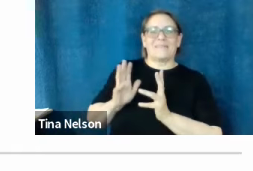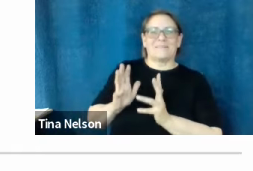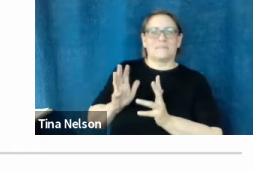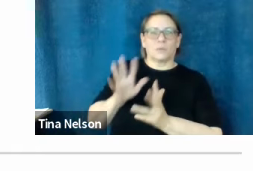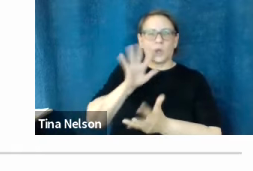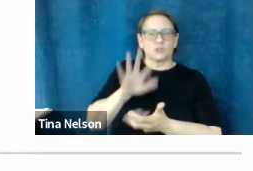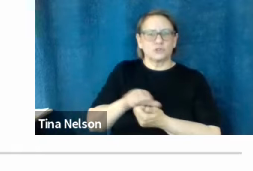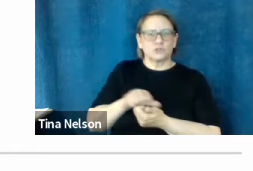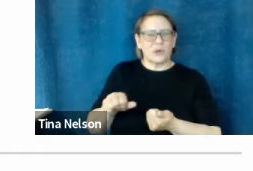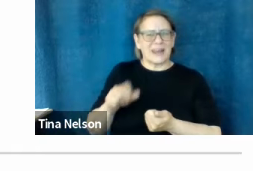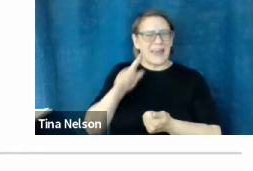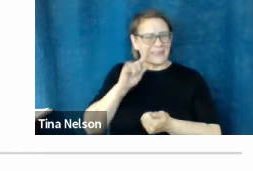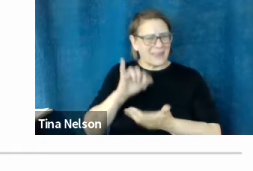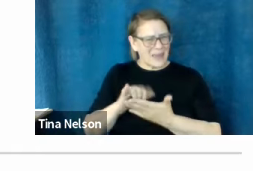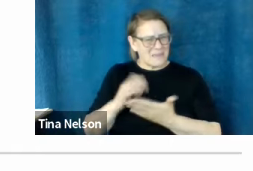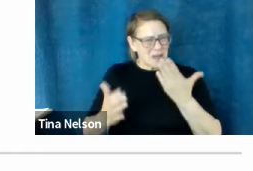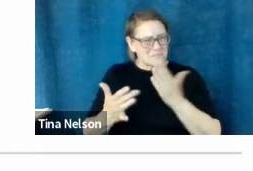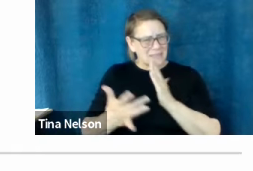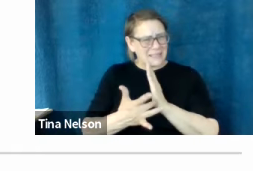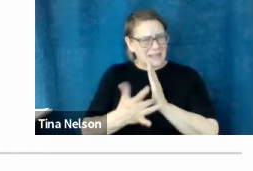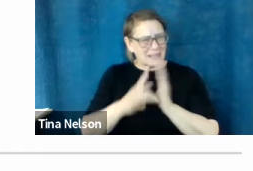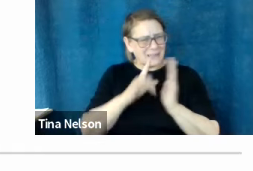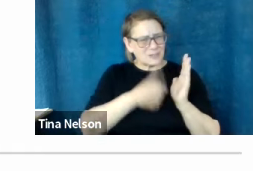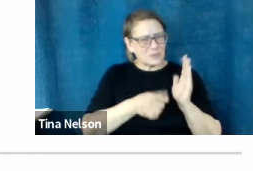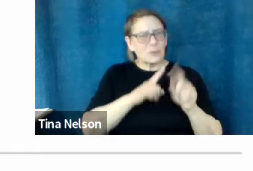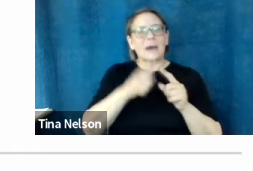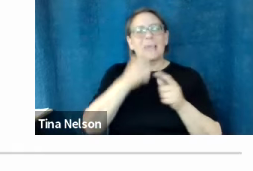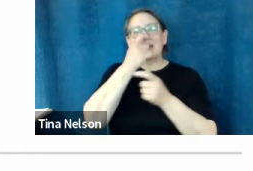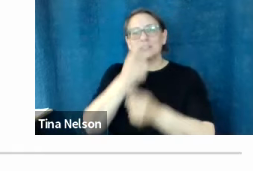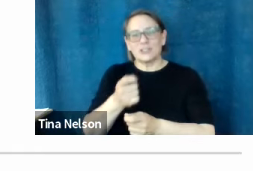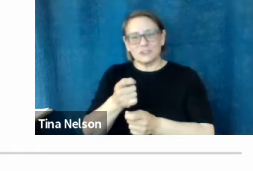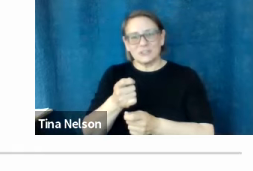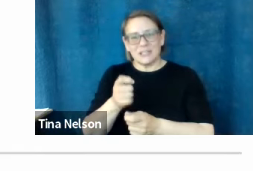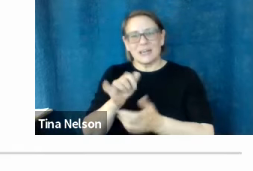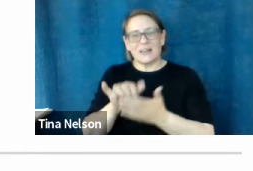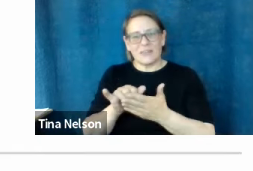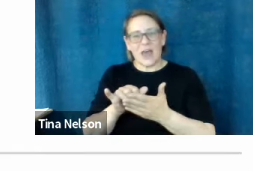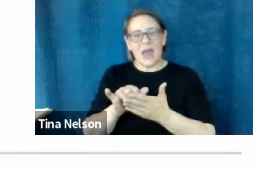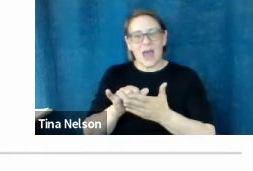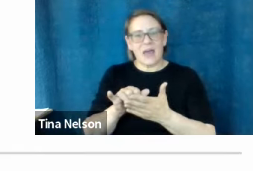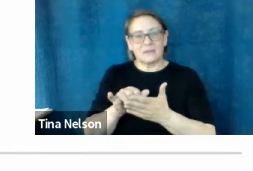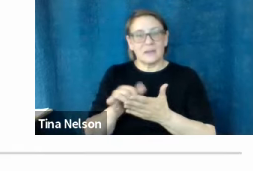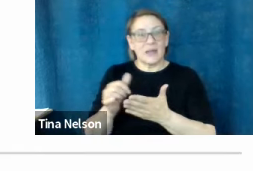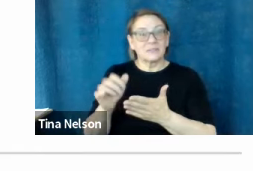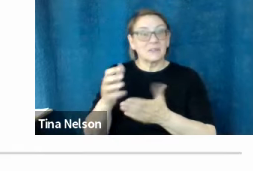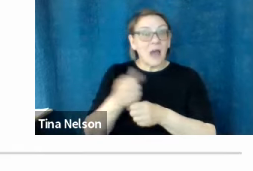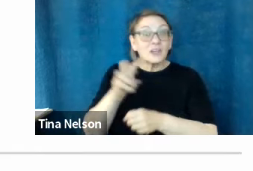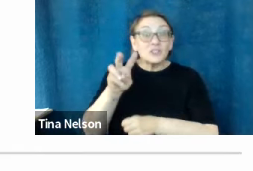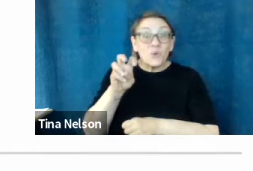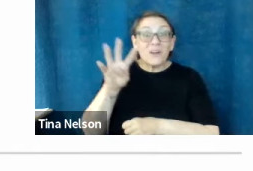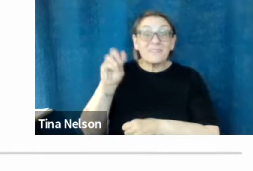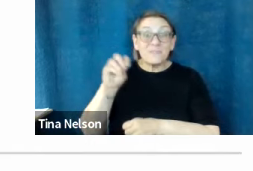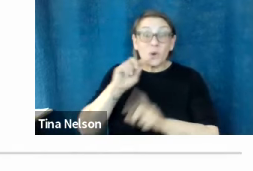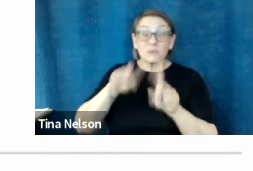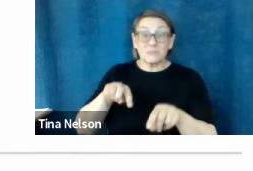which I believe might be technically true, but it's interesting that they, that, that has collected 240 responses.